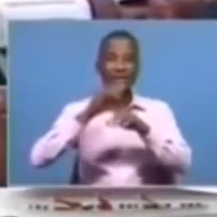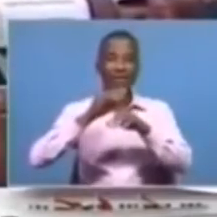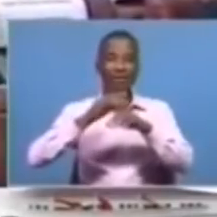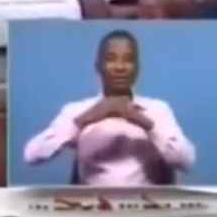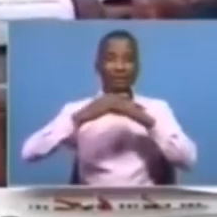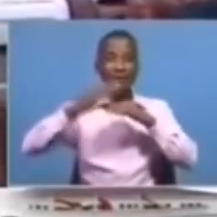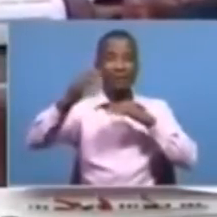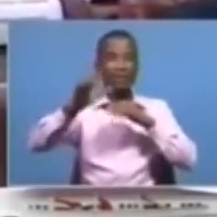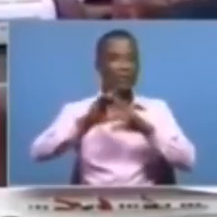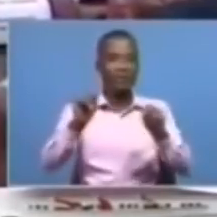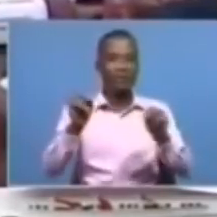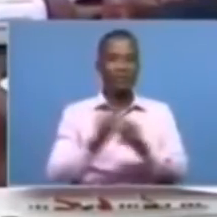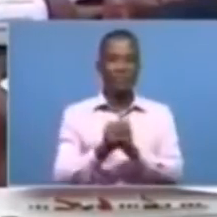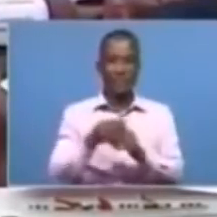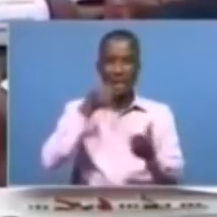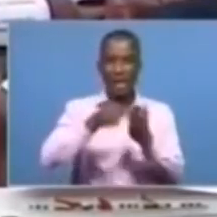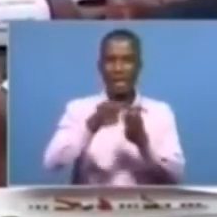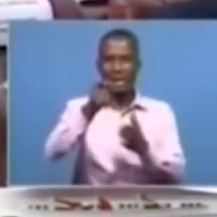The application for review